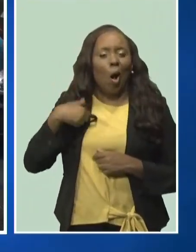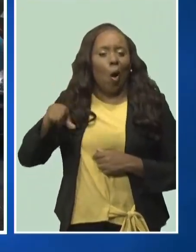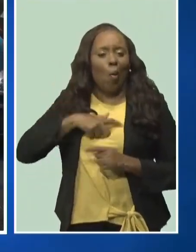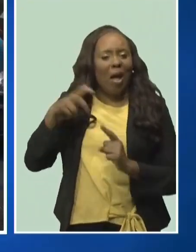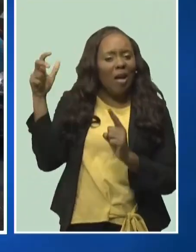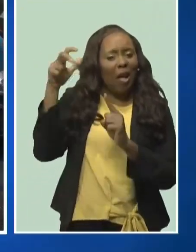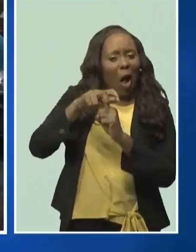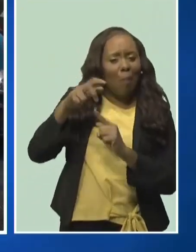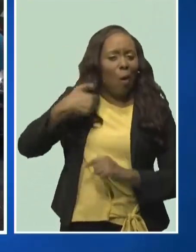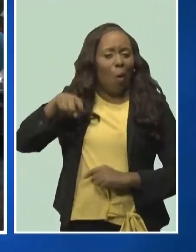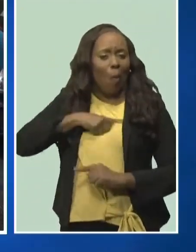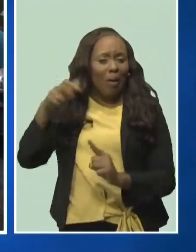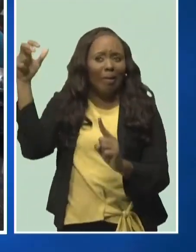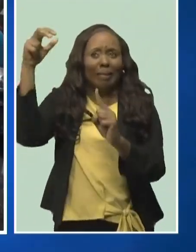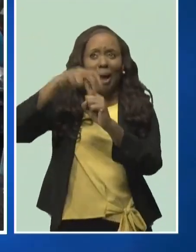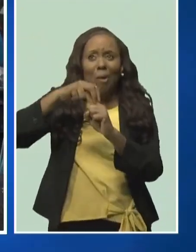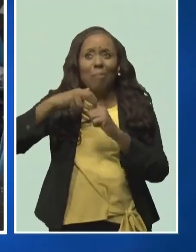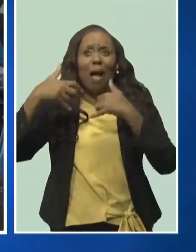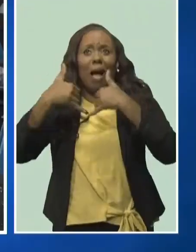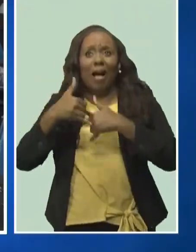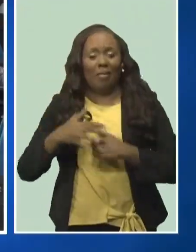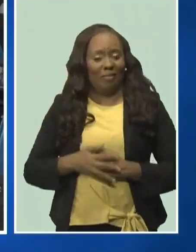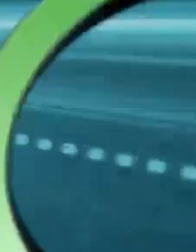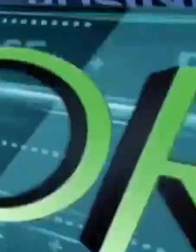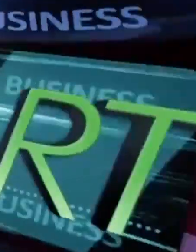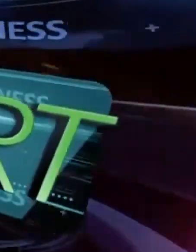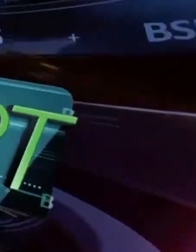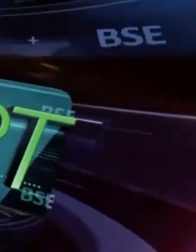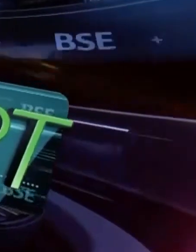Wendy Burke, CBC News.